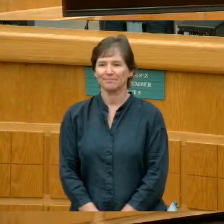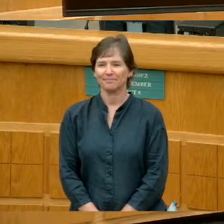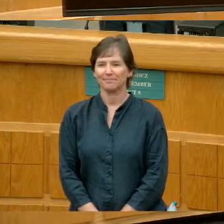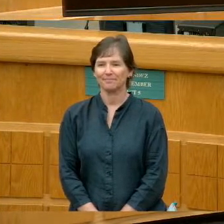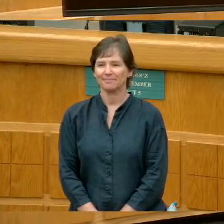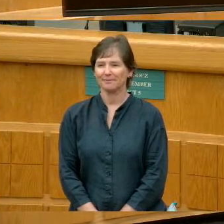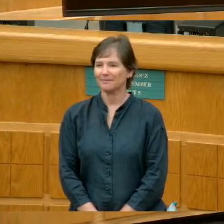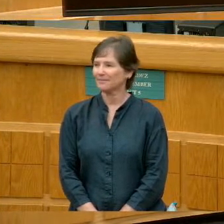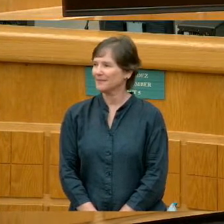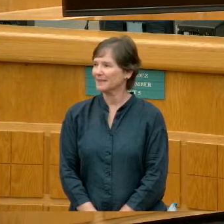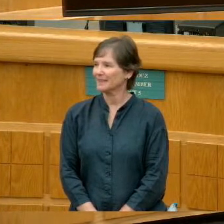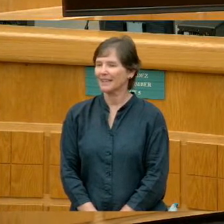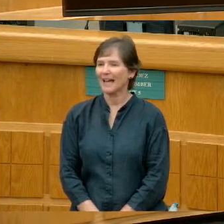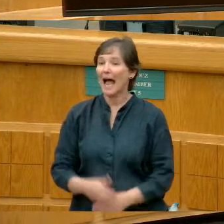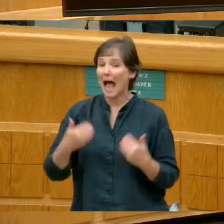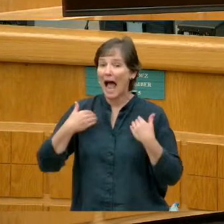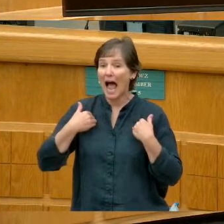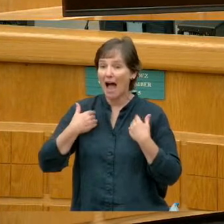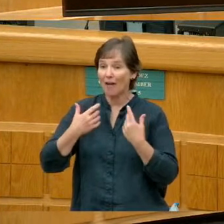I do have a question for Annette.